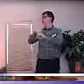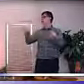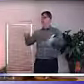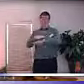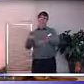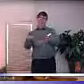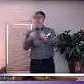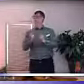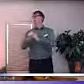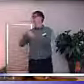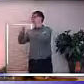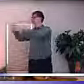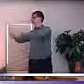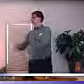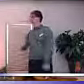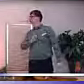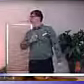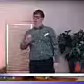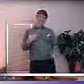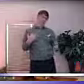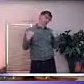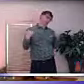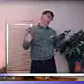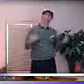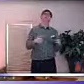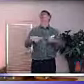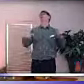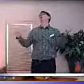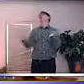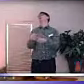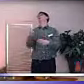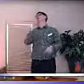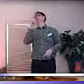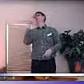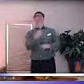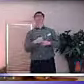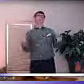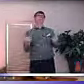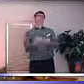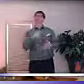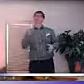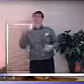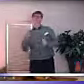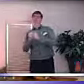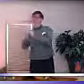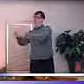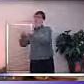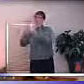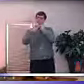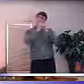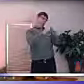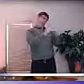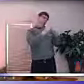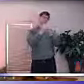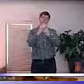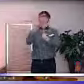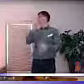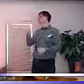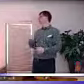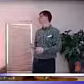no way I wanted to explain to them about, well, there's no other way to say this, about a